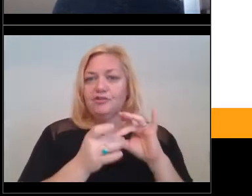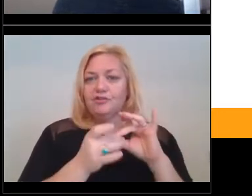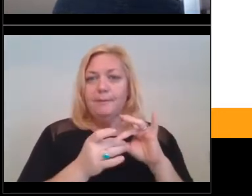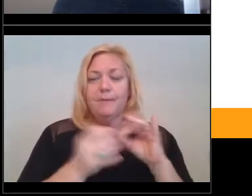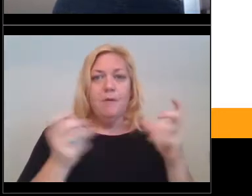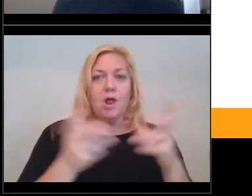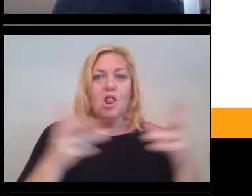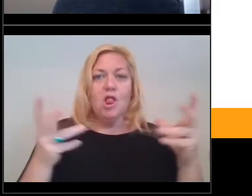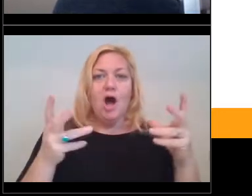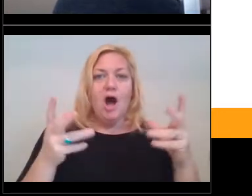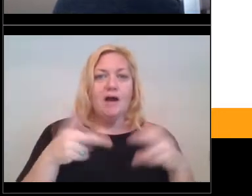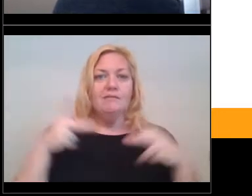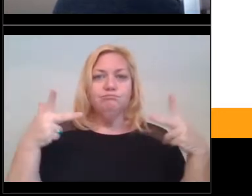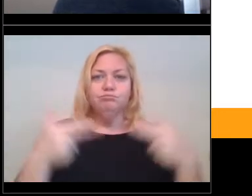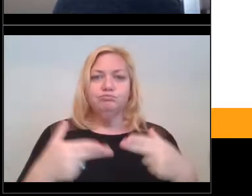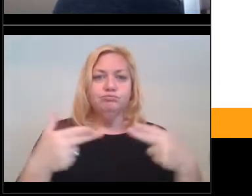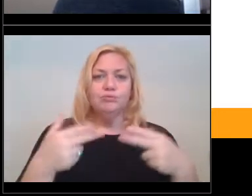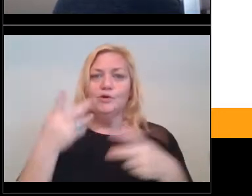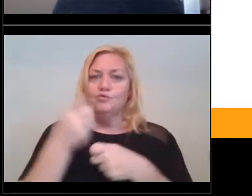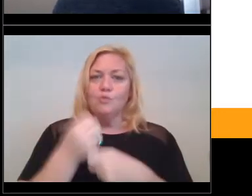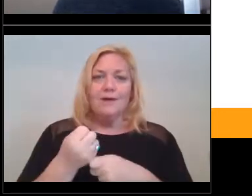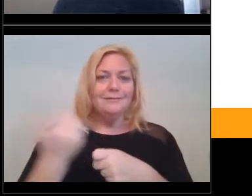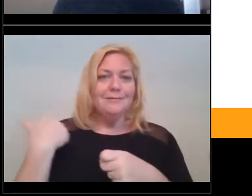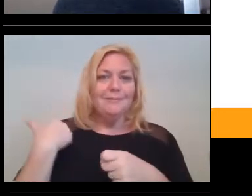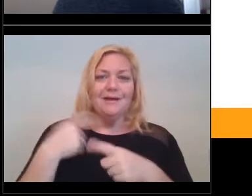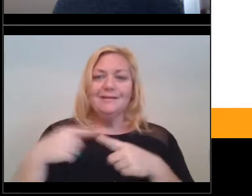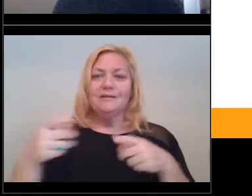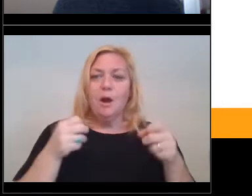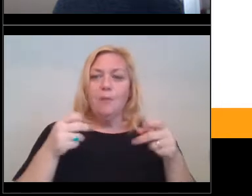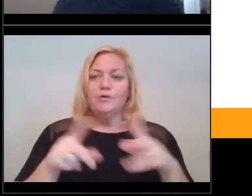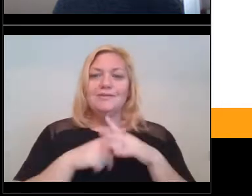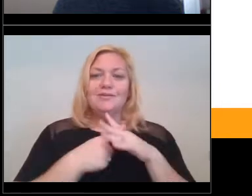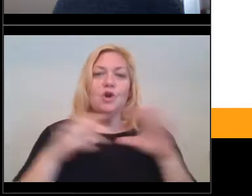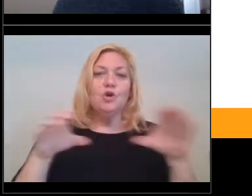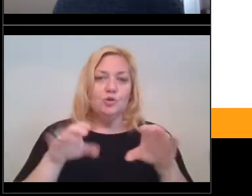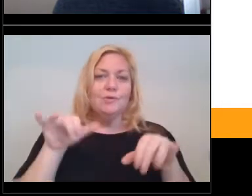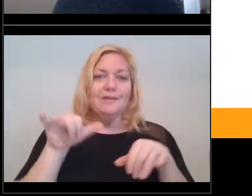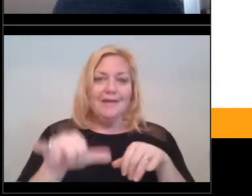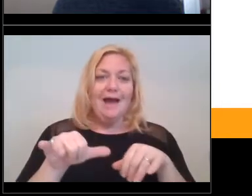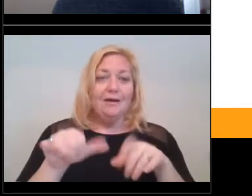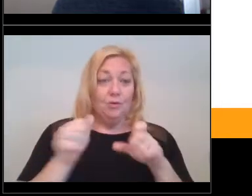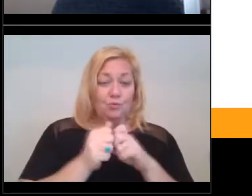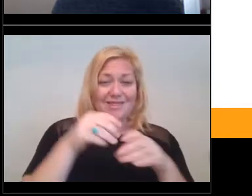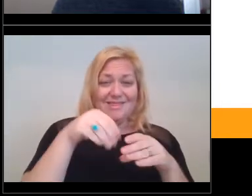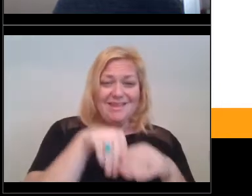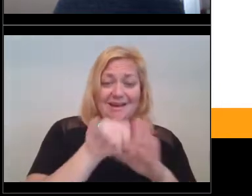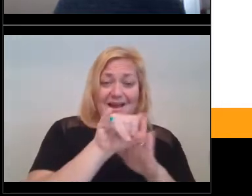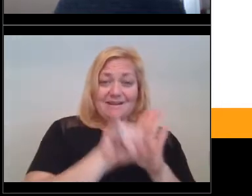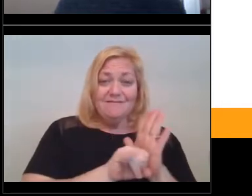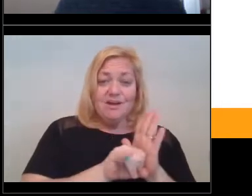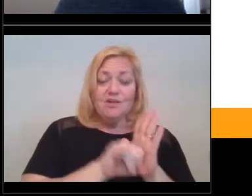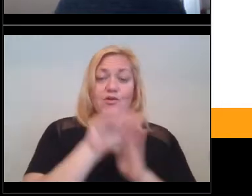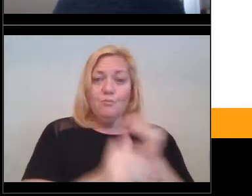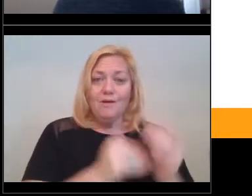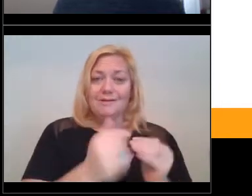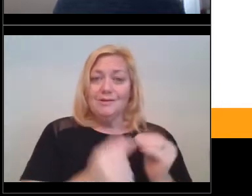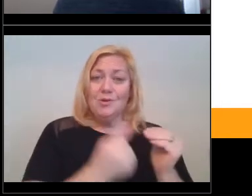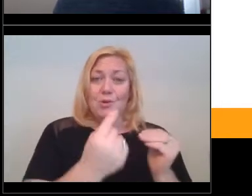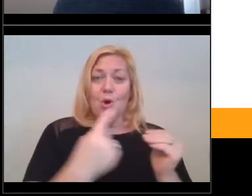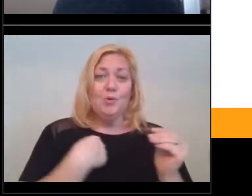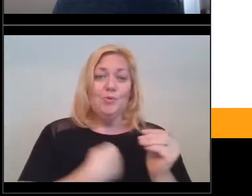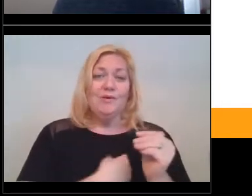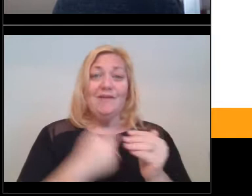lot of severed trust in the past, and so this is an opportunity to start doing that. Within the identification process alone, we had